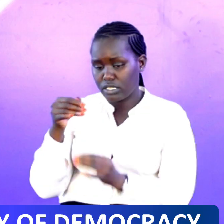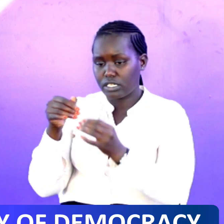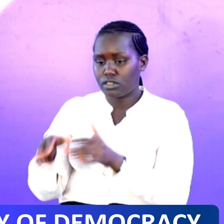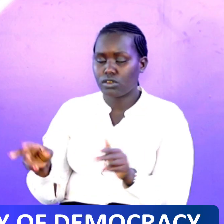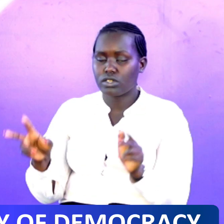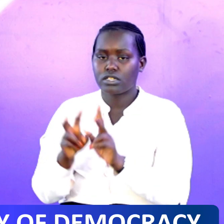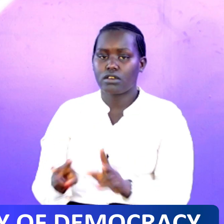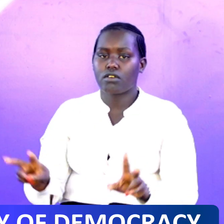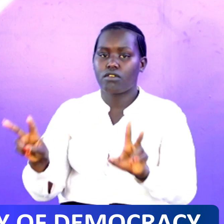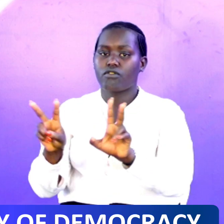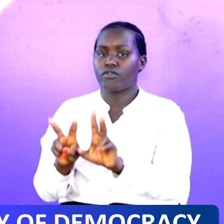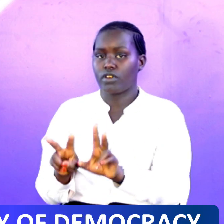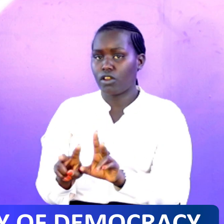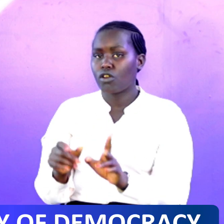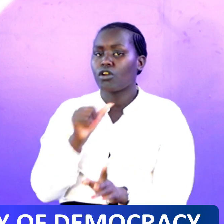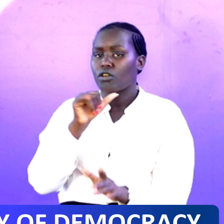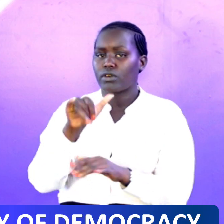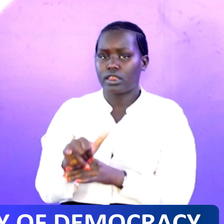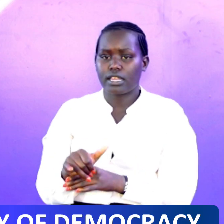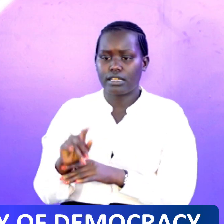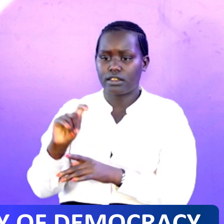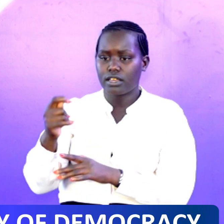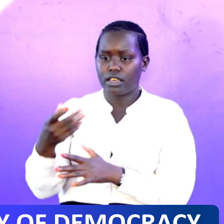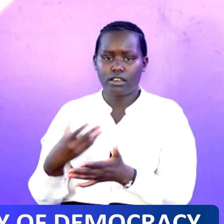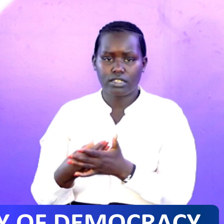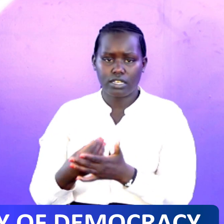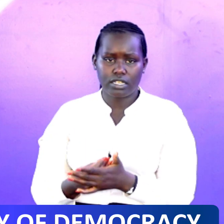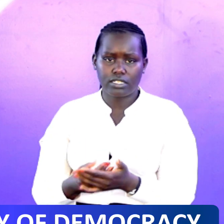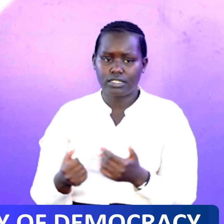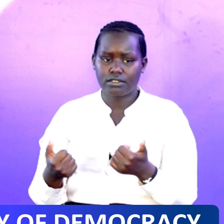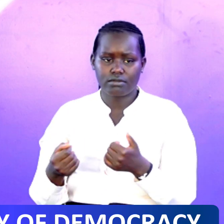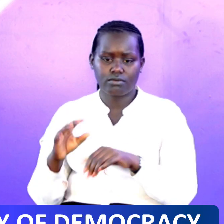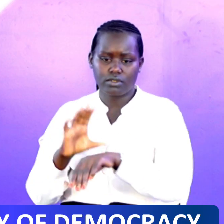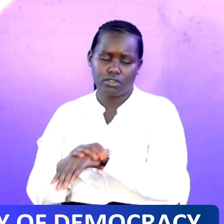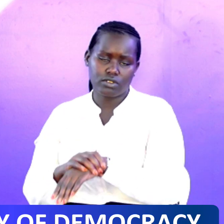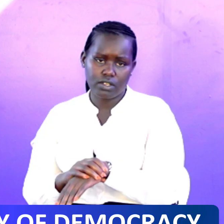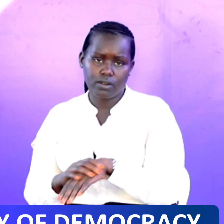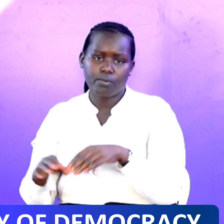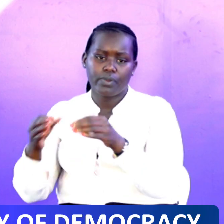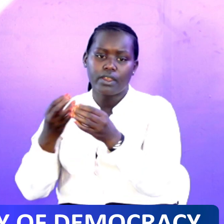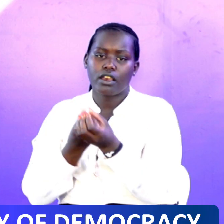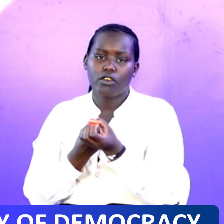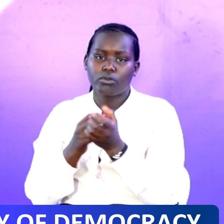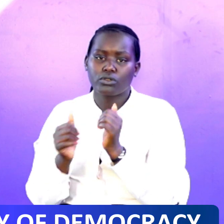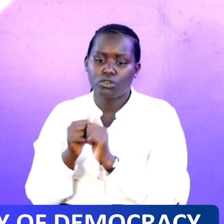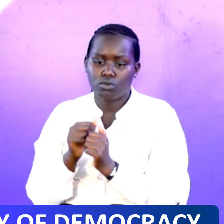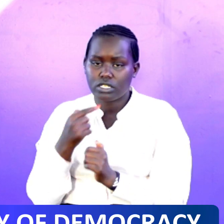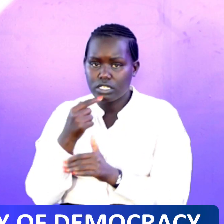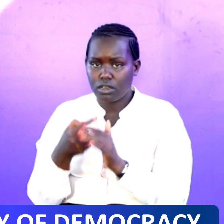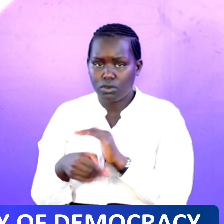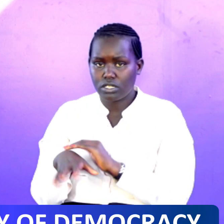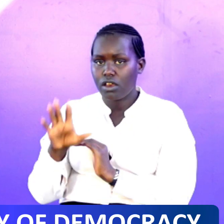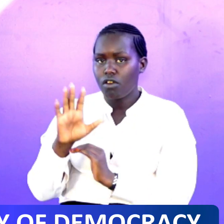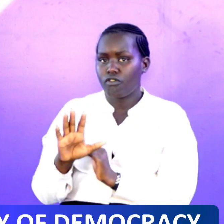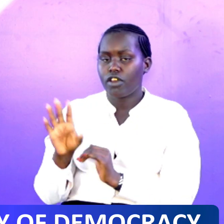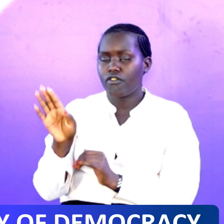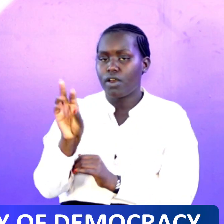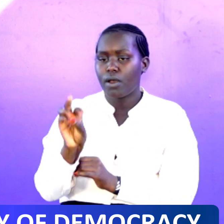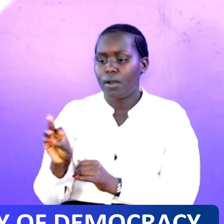gained, yeah. It has lost value. This is something that is happening globally. Yeah, the other thing which disinformation he has said that he has created 5 million jobs.